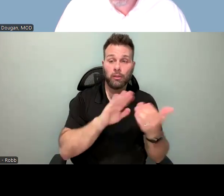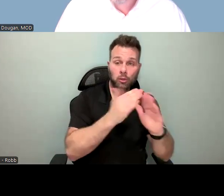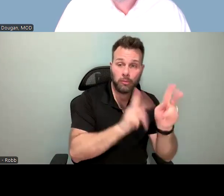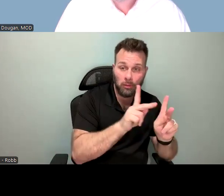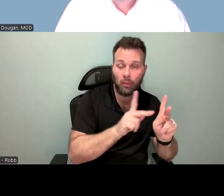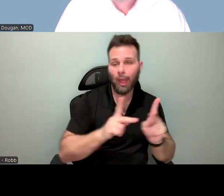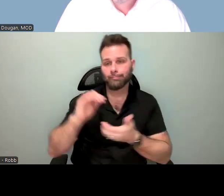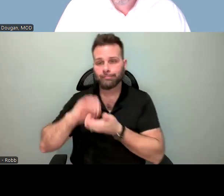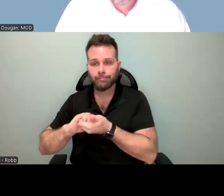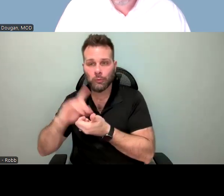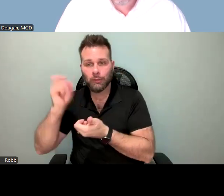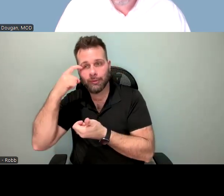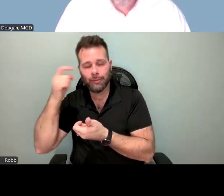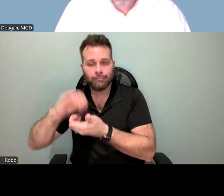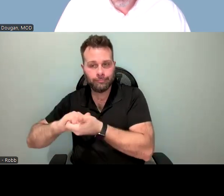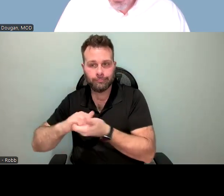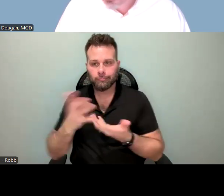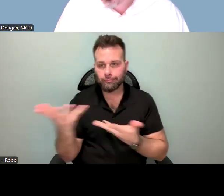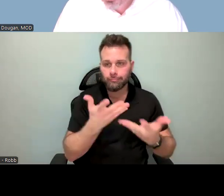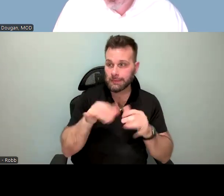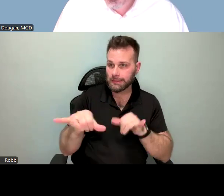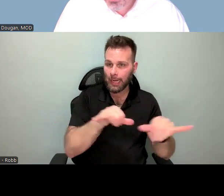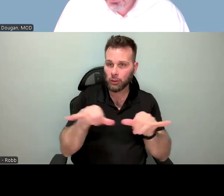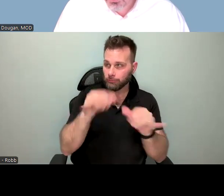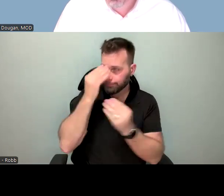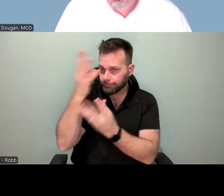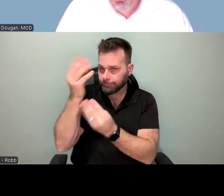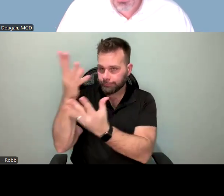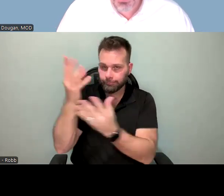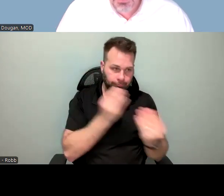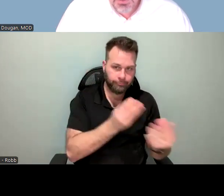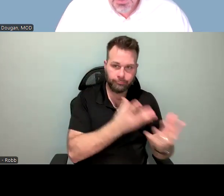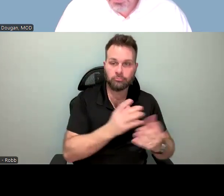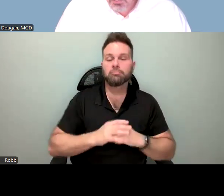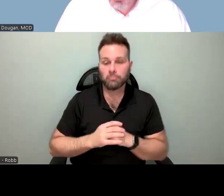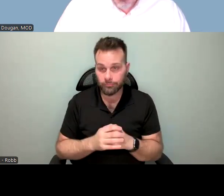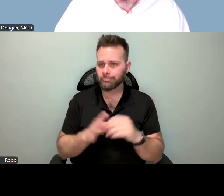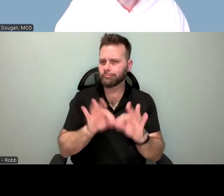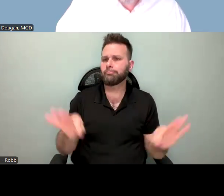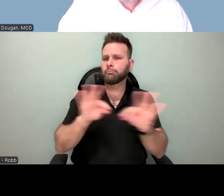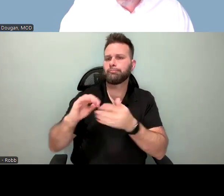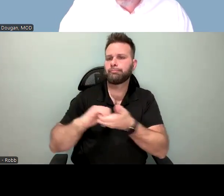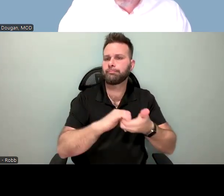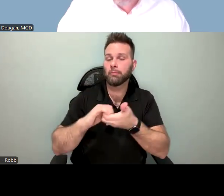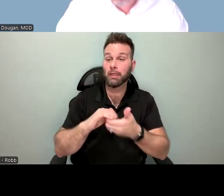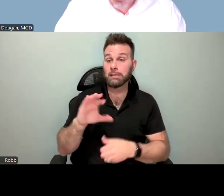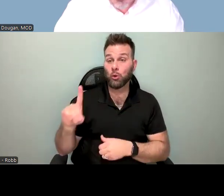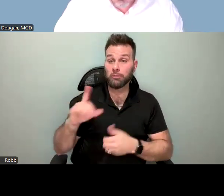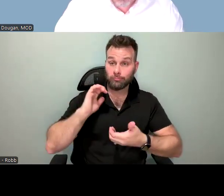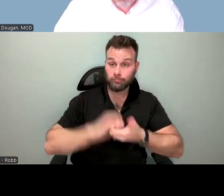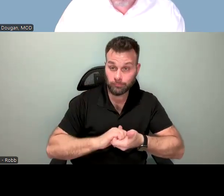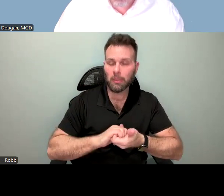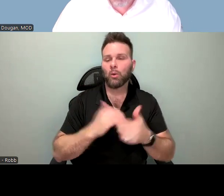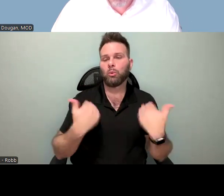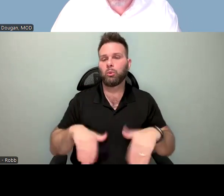of these standards. The ADA coordinator is a key partner for commissions, and by working together, CODs can gain expert guidance